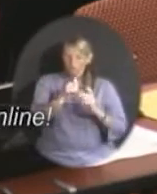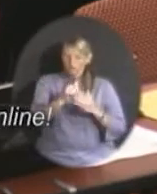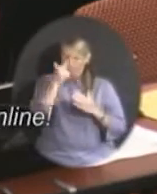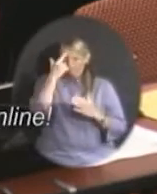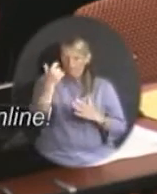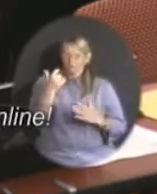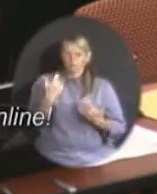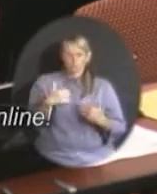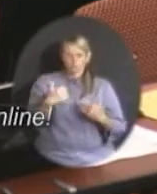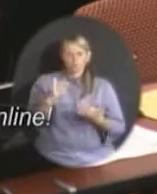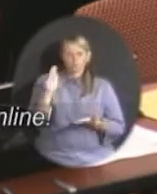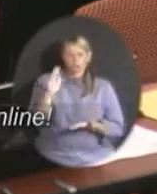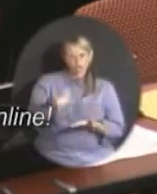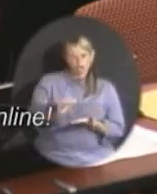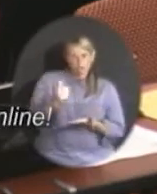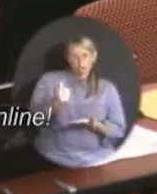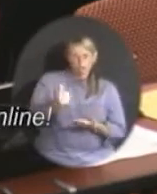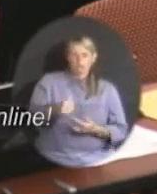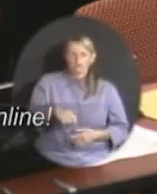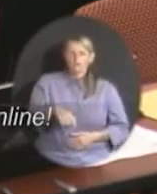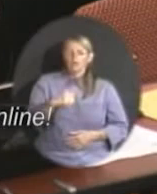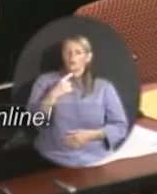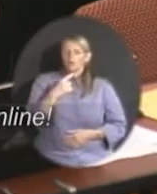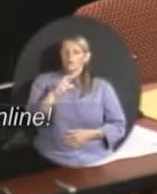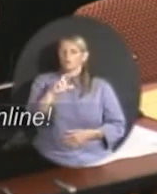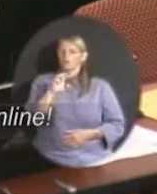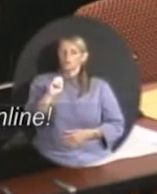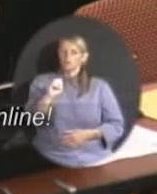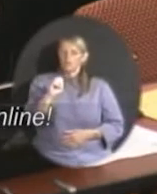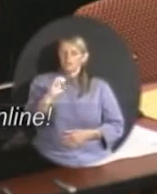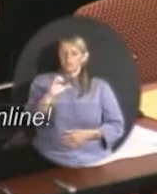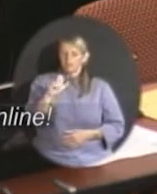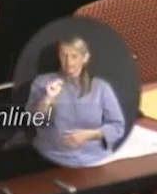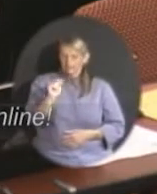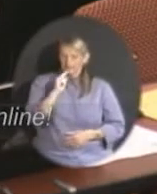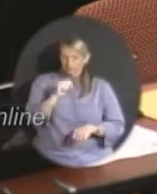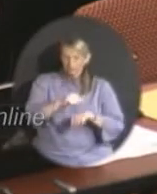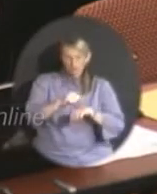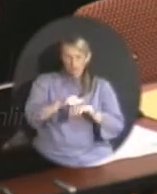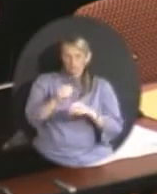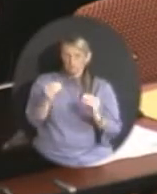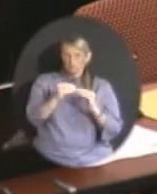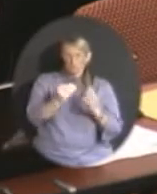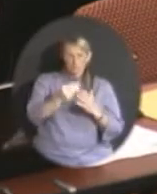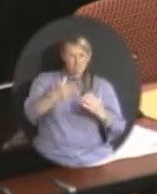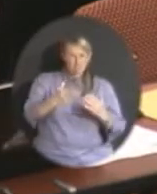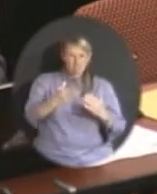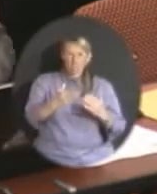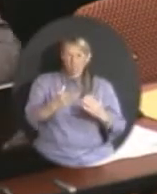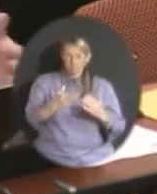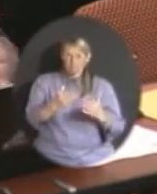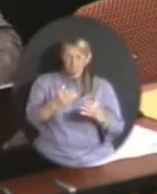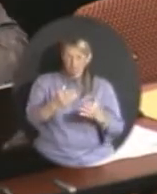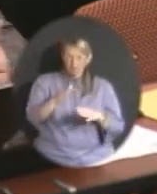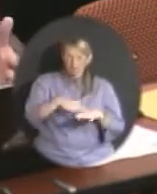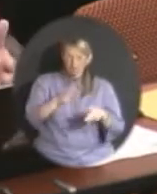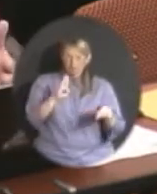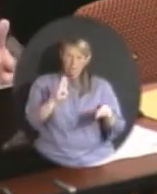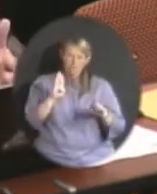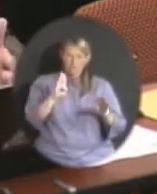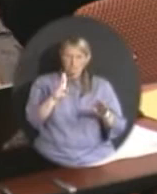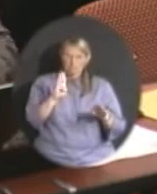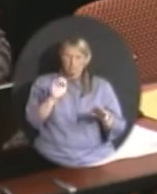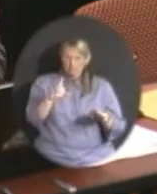place precast concrete just on bid day was more expensive than we had anticipated it being. This was a product that we had